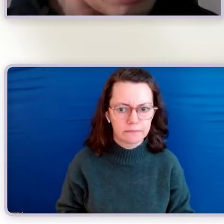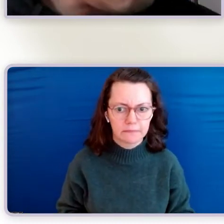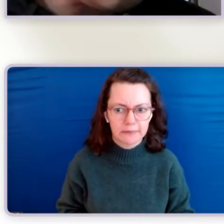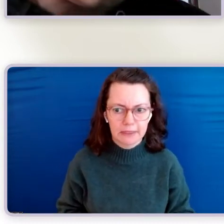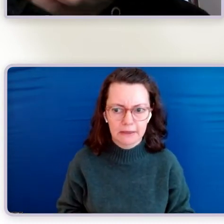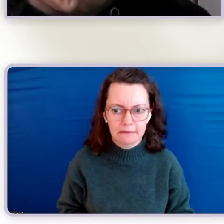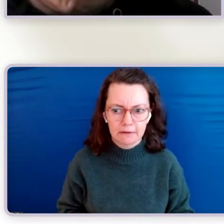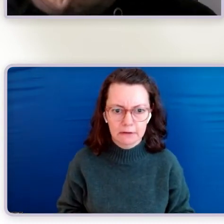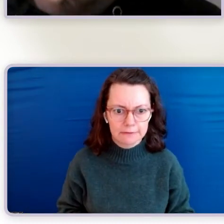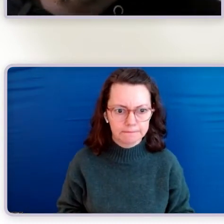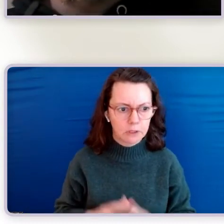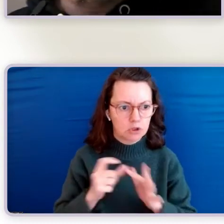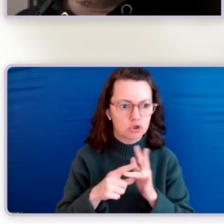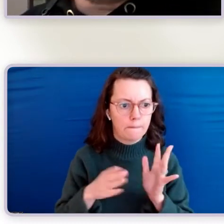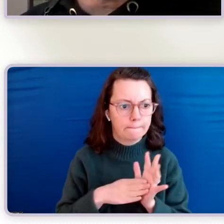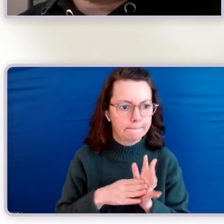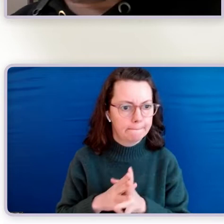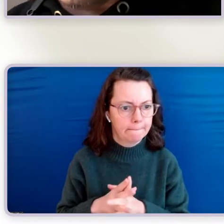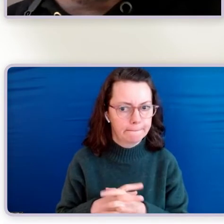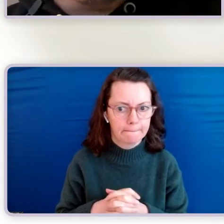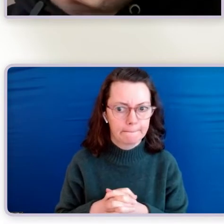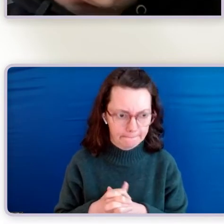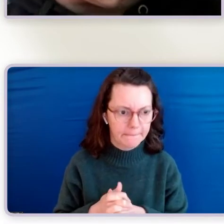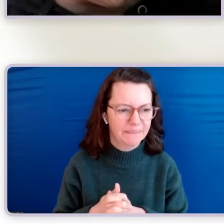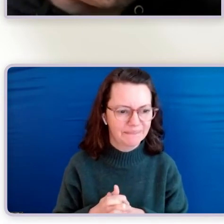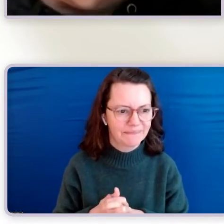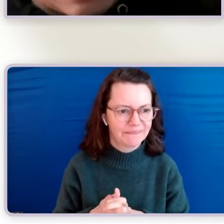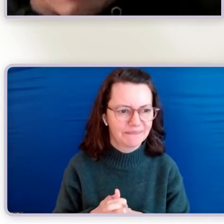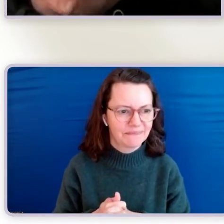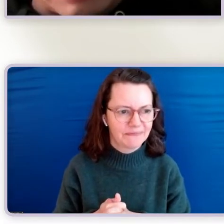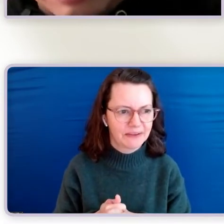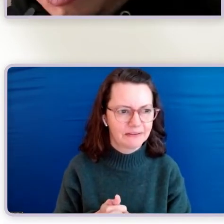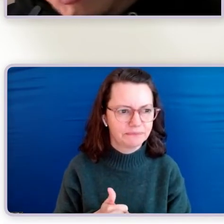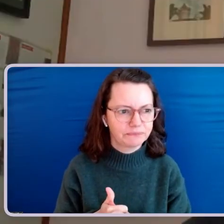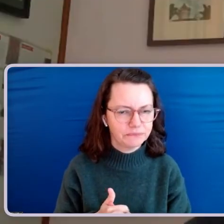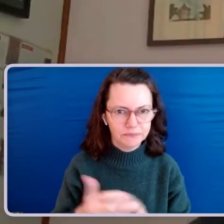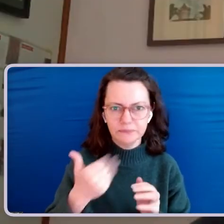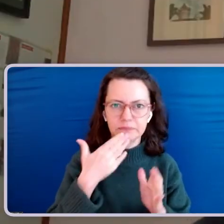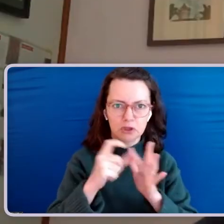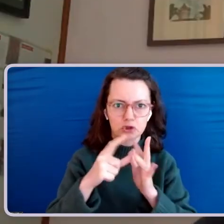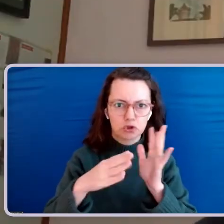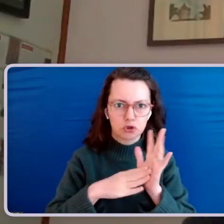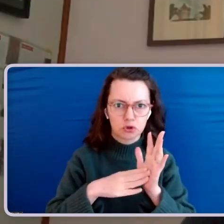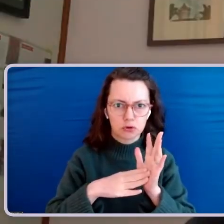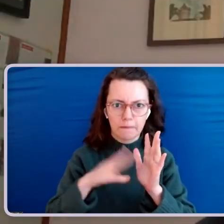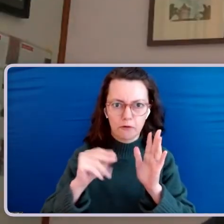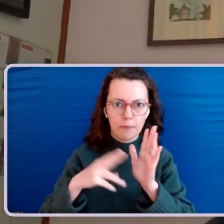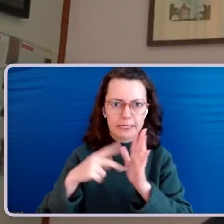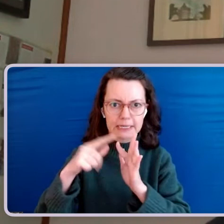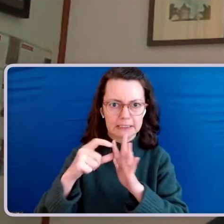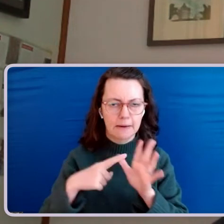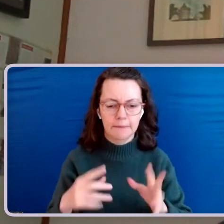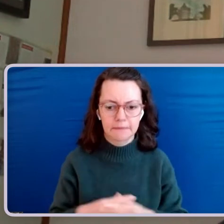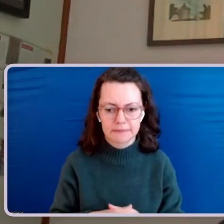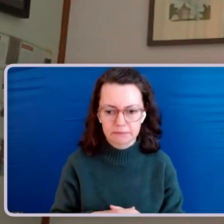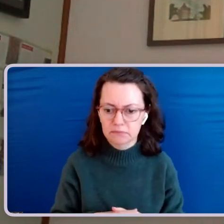Dom, do you want to have a go at that one? Yeah, thank you. Dominic here from NIDA. I'd just like to just basically